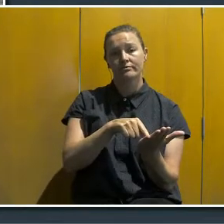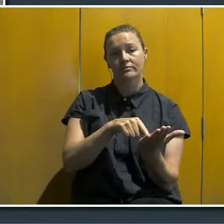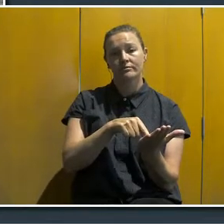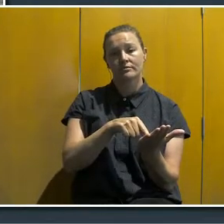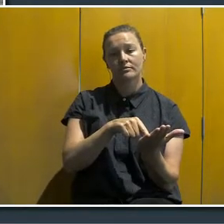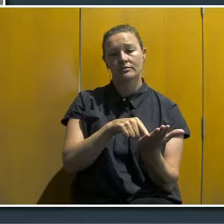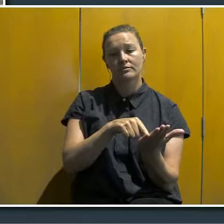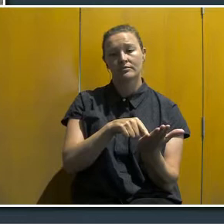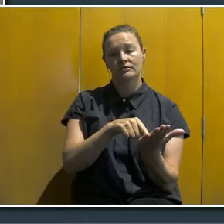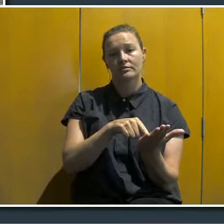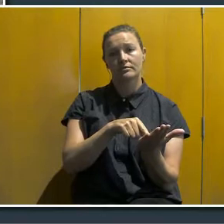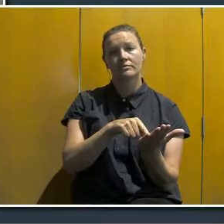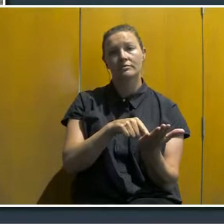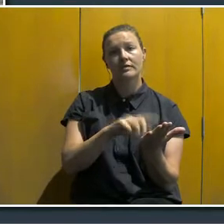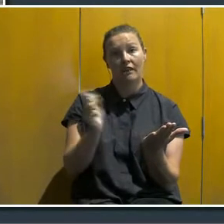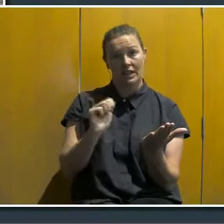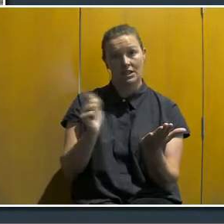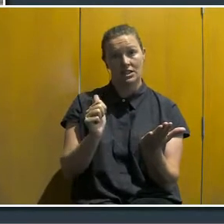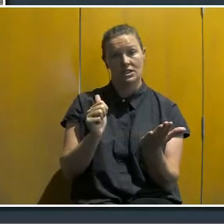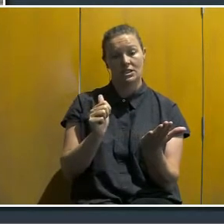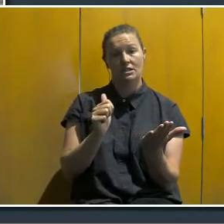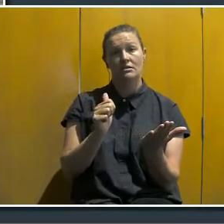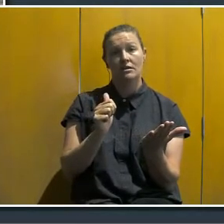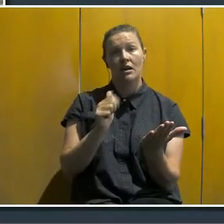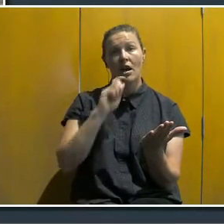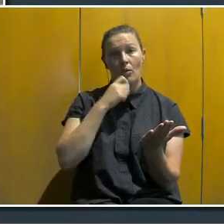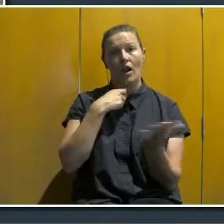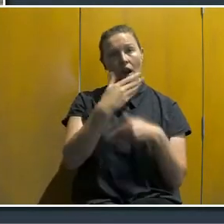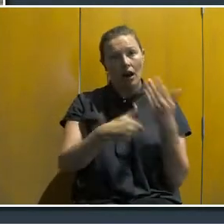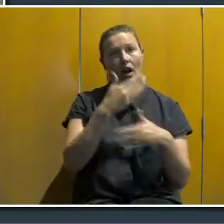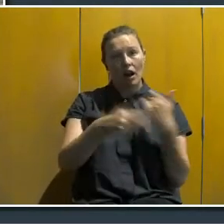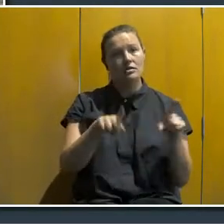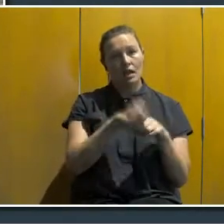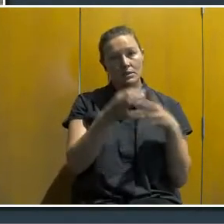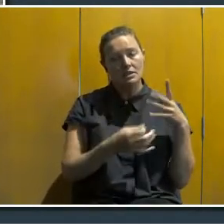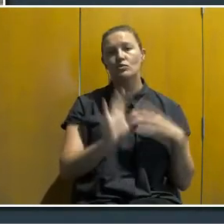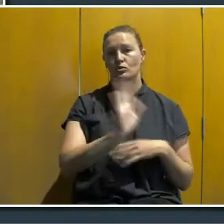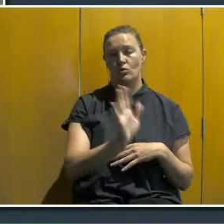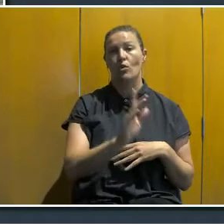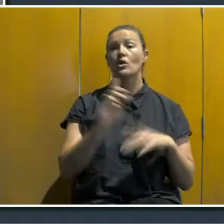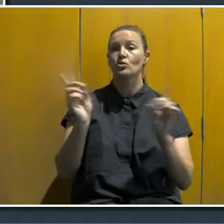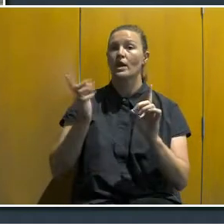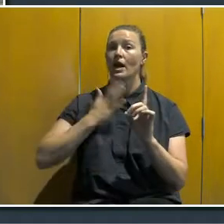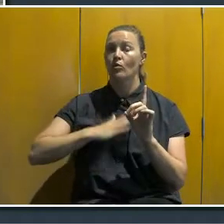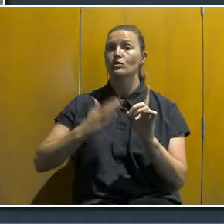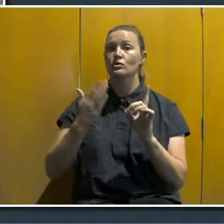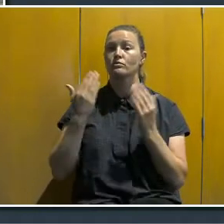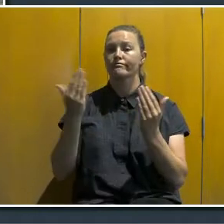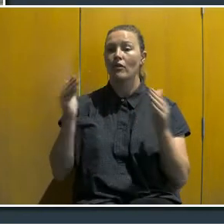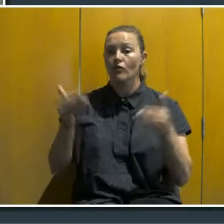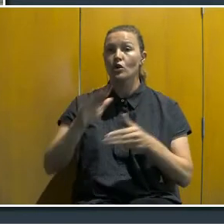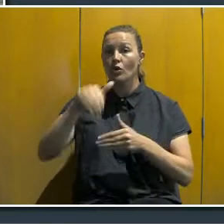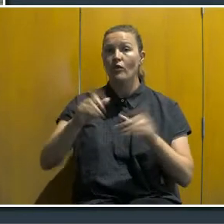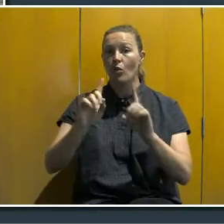submission, as mentioned, but I won't bore you with all of the figures from that. Choosing today to focus